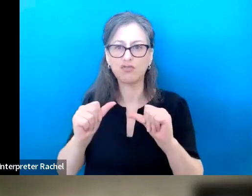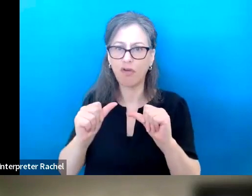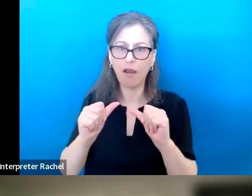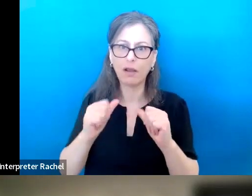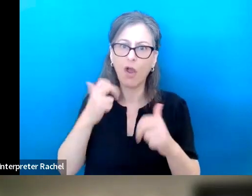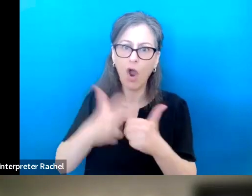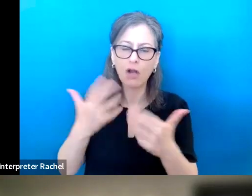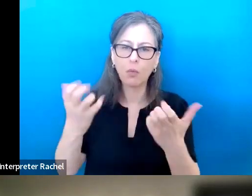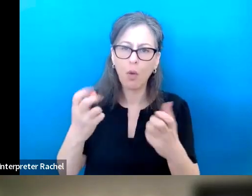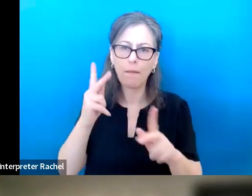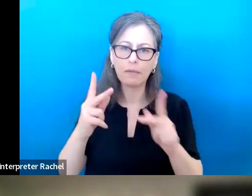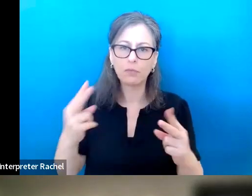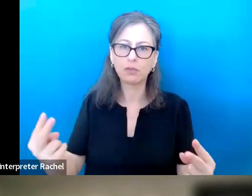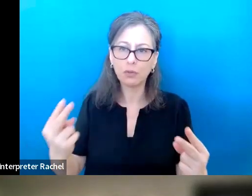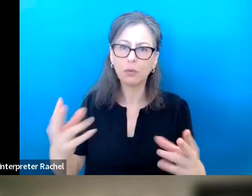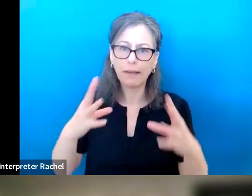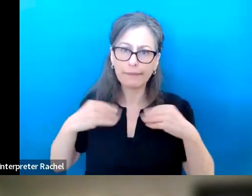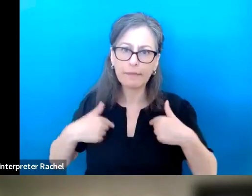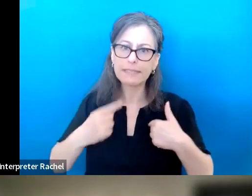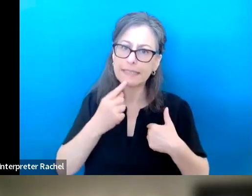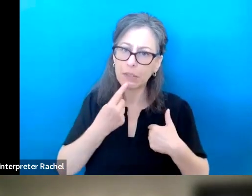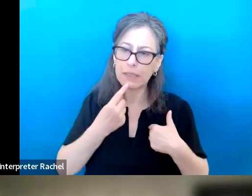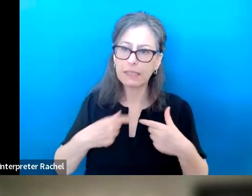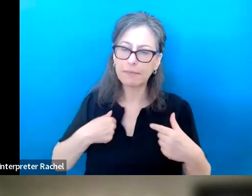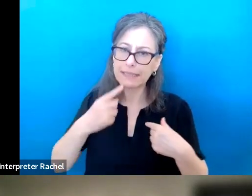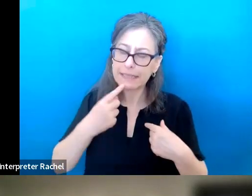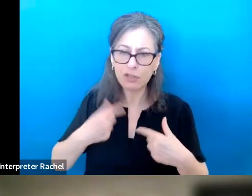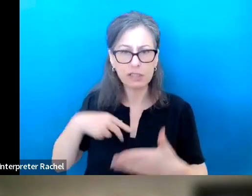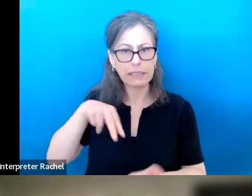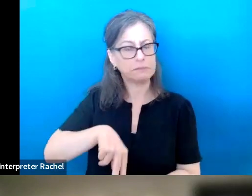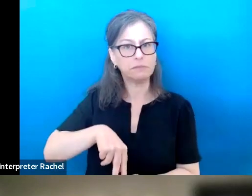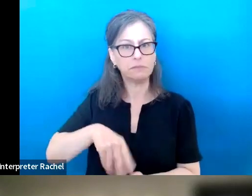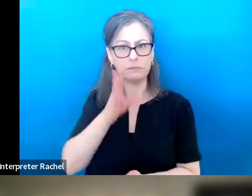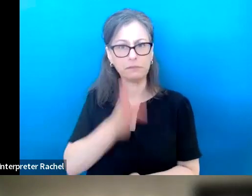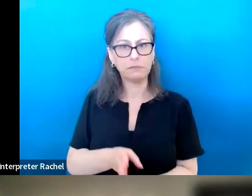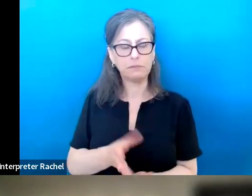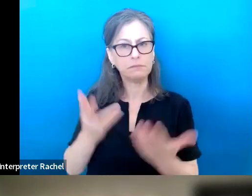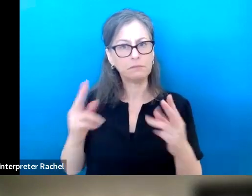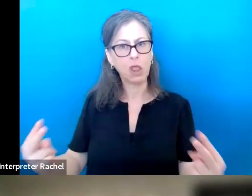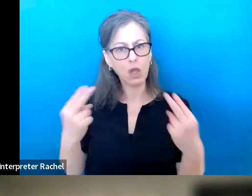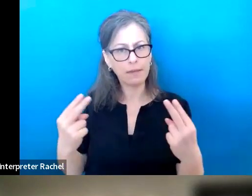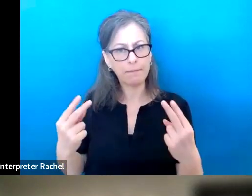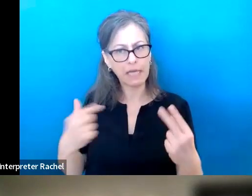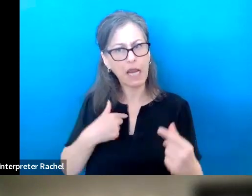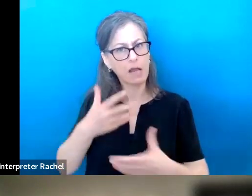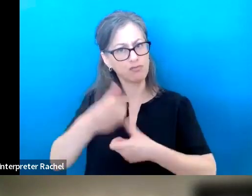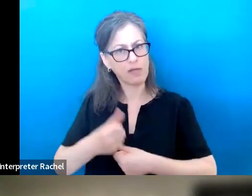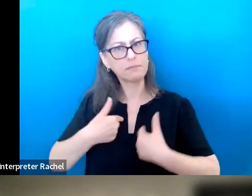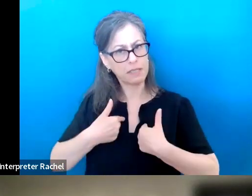too seriously. She's standing up a bit too straight and she's desperate to be seen as someone who can be trusted